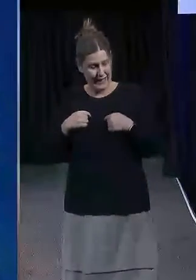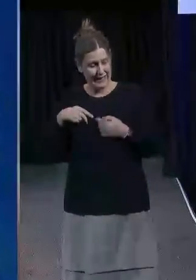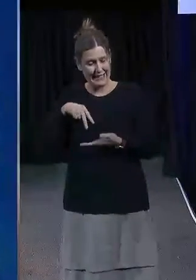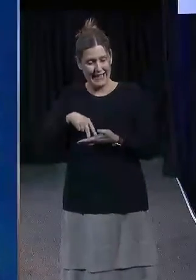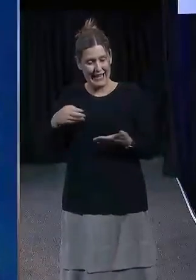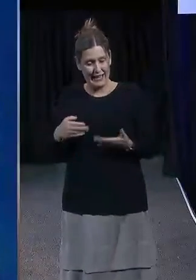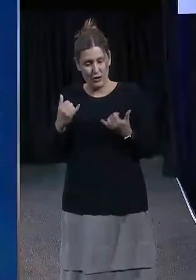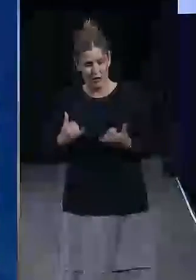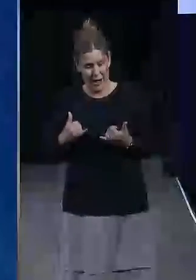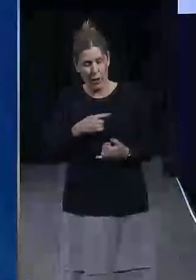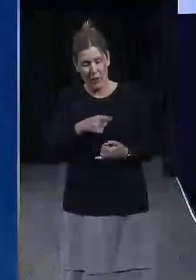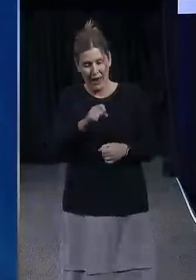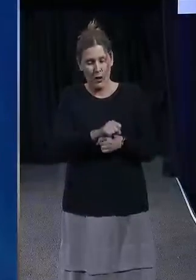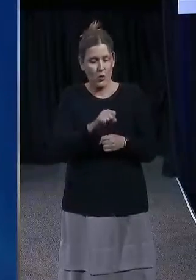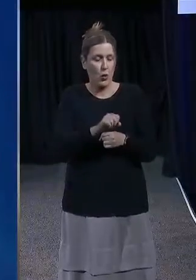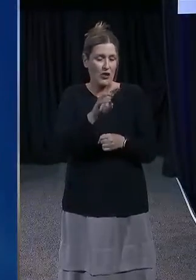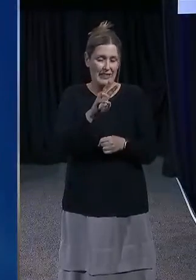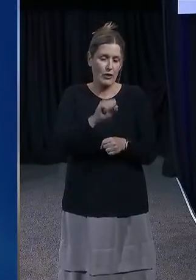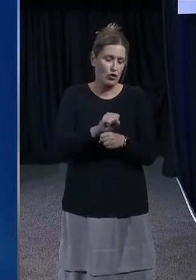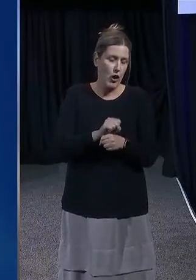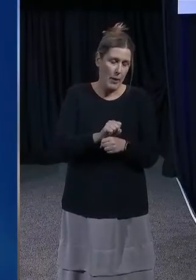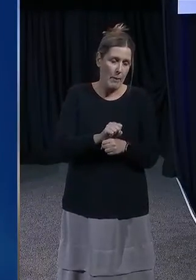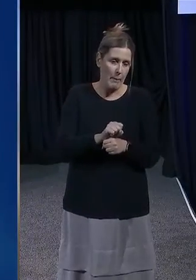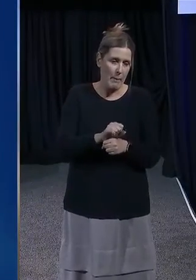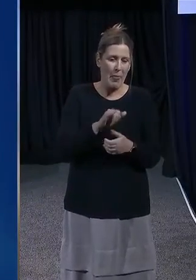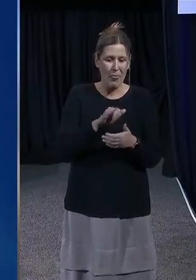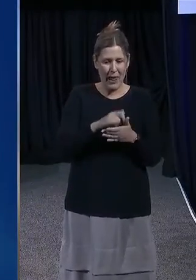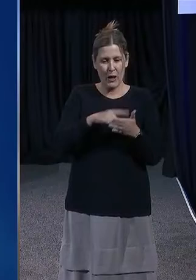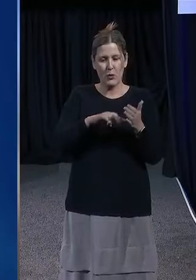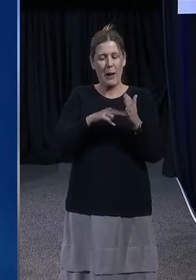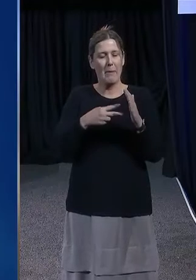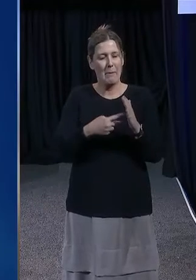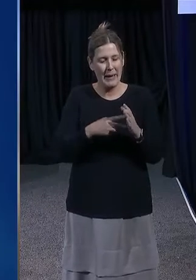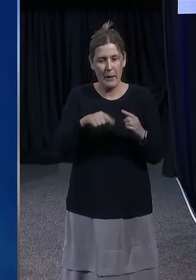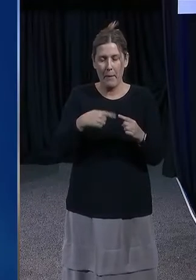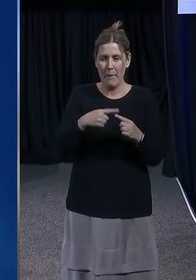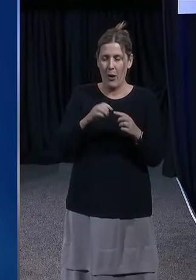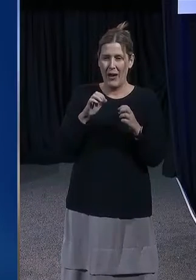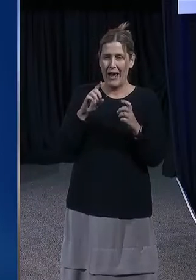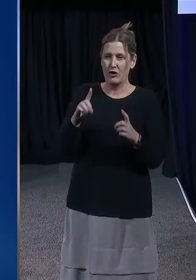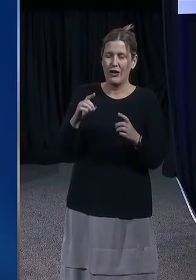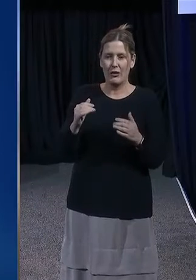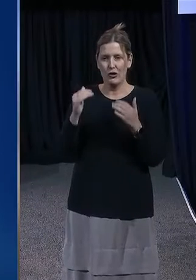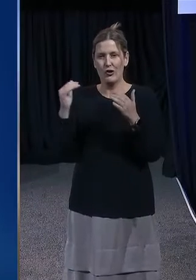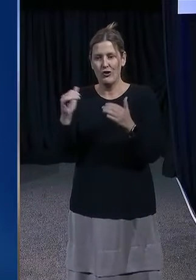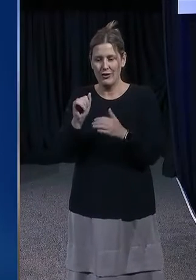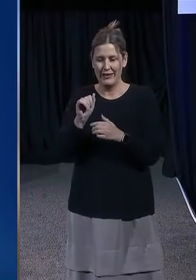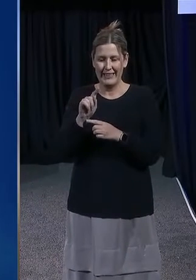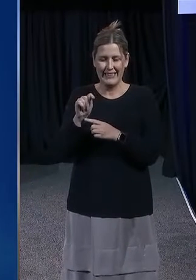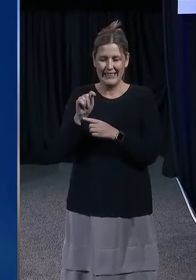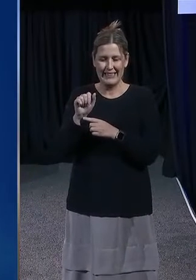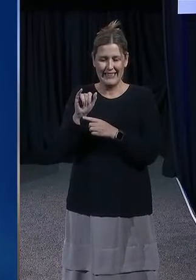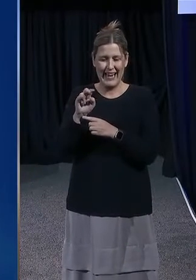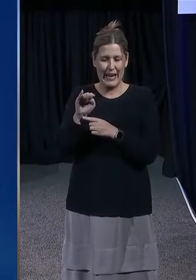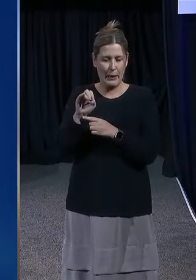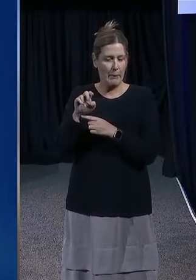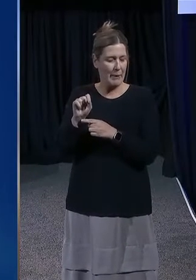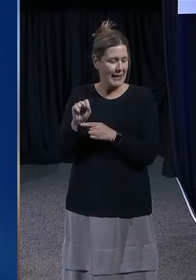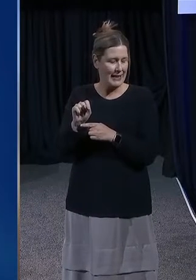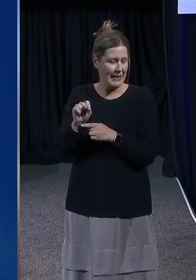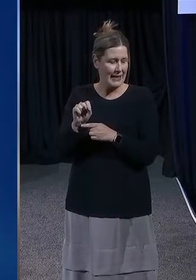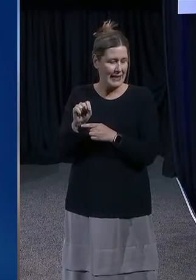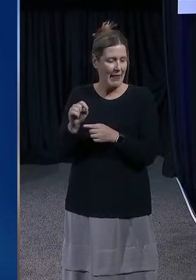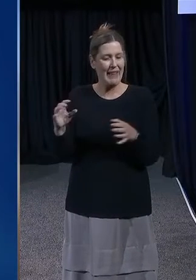6 jobs. That's what I mean by the educational attainment connection between poor